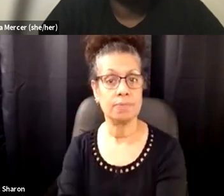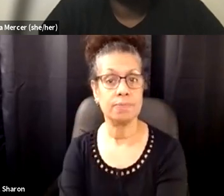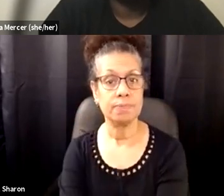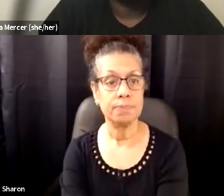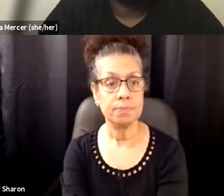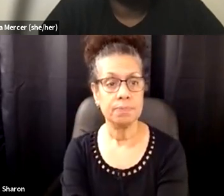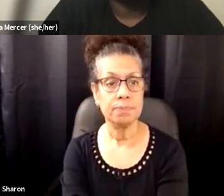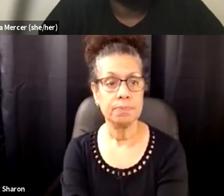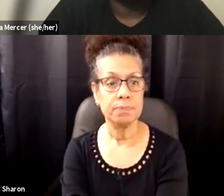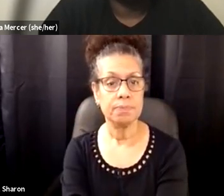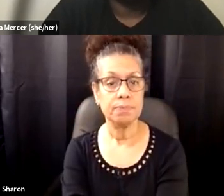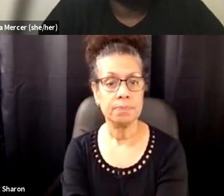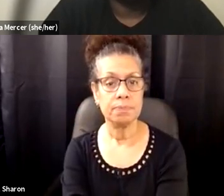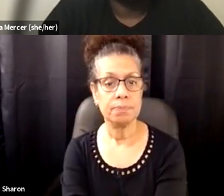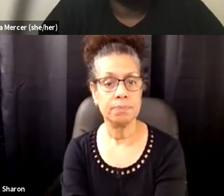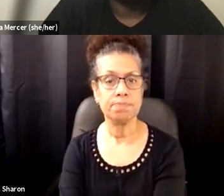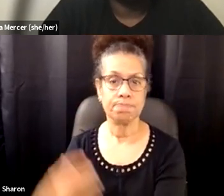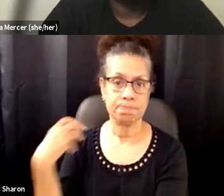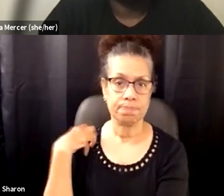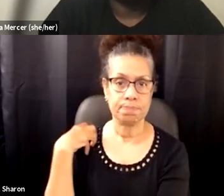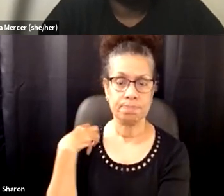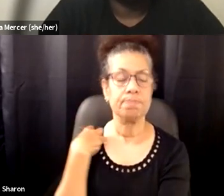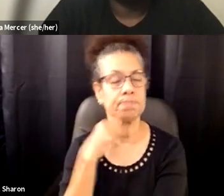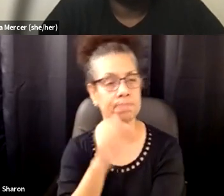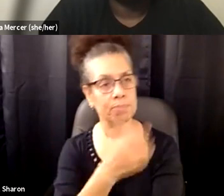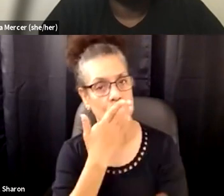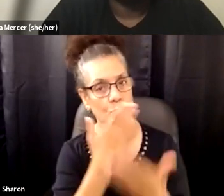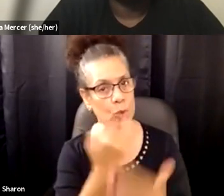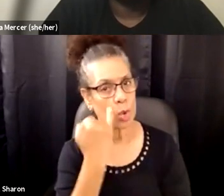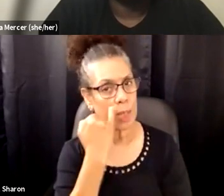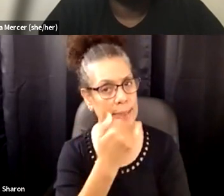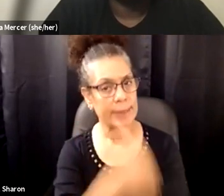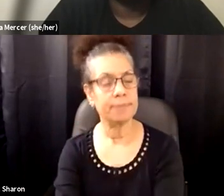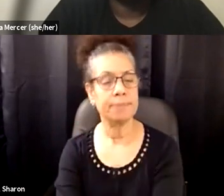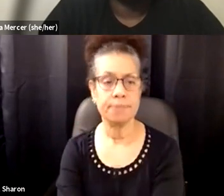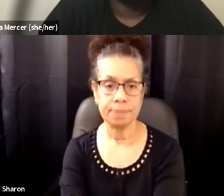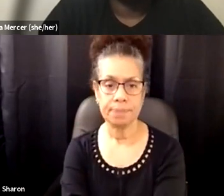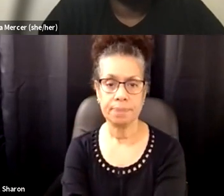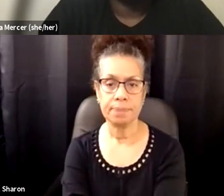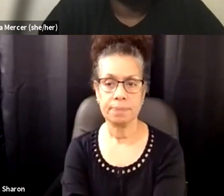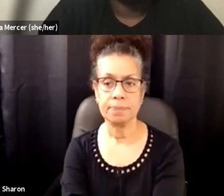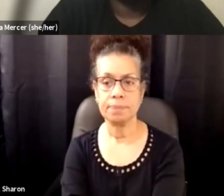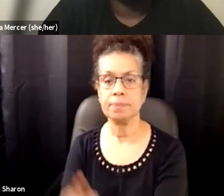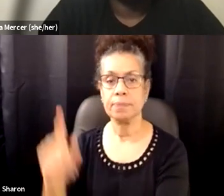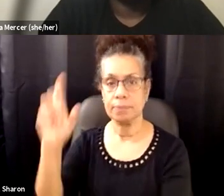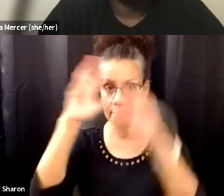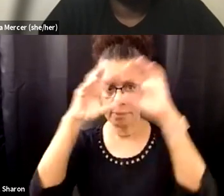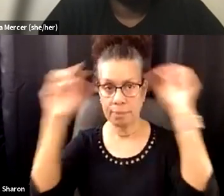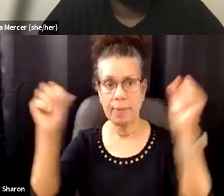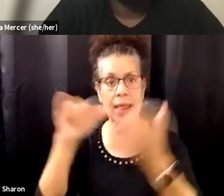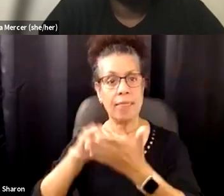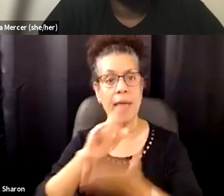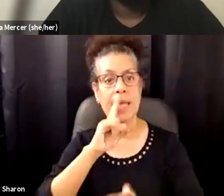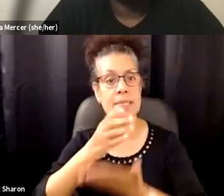review great it's a great idea thank you it is part of our ell